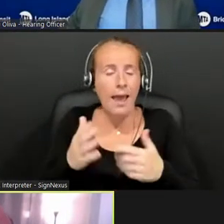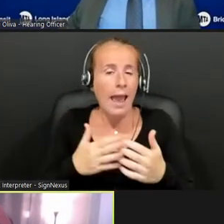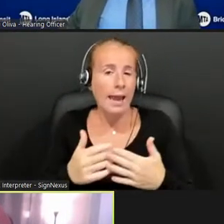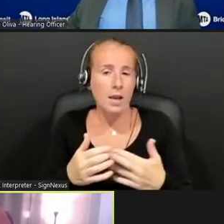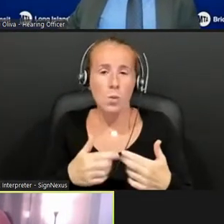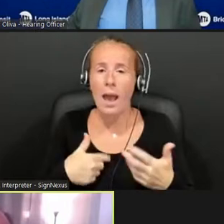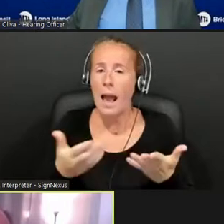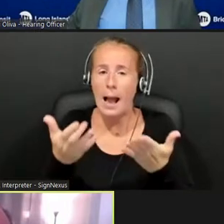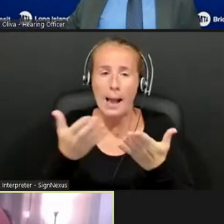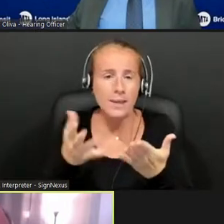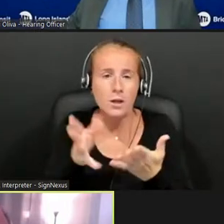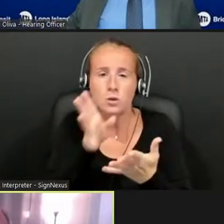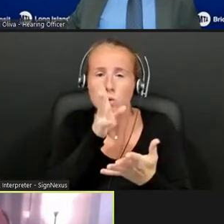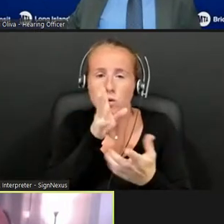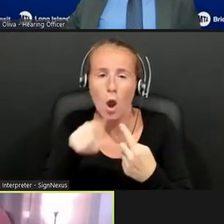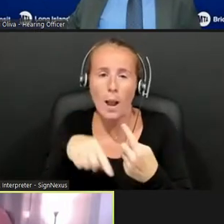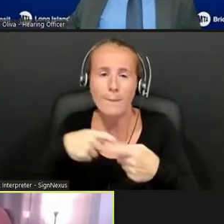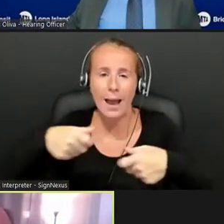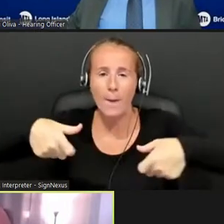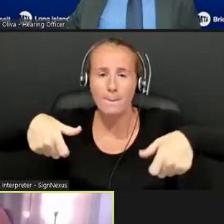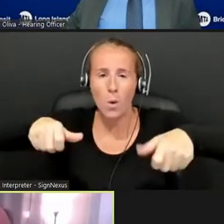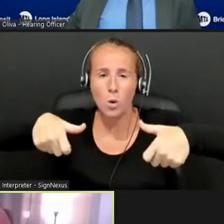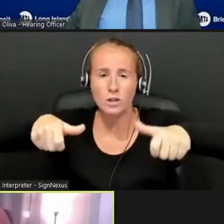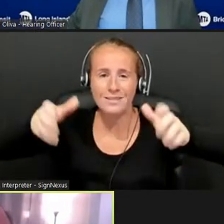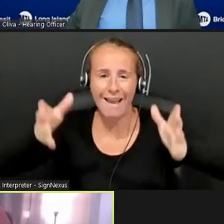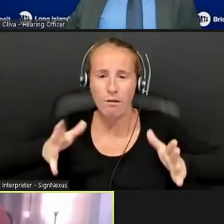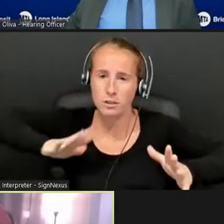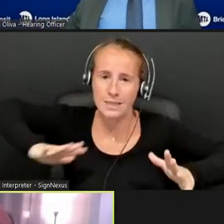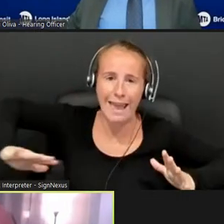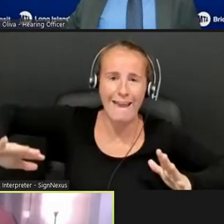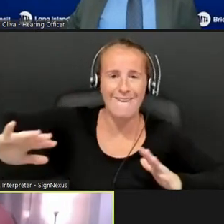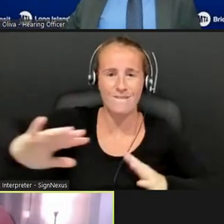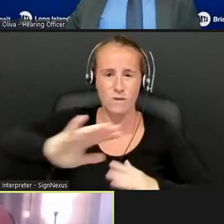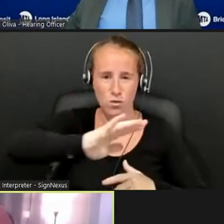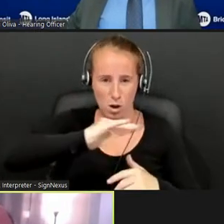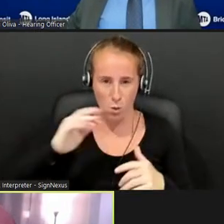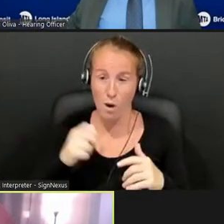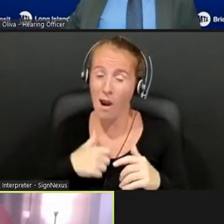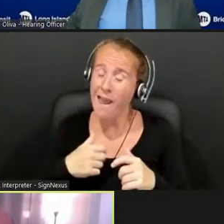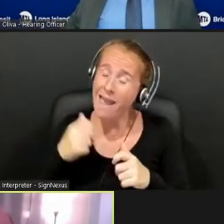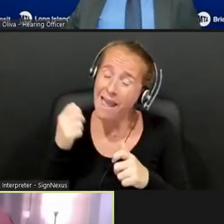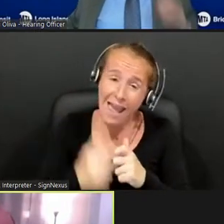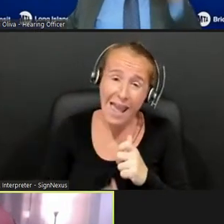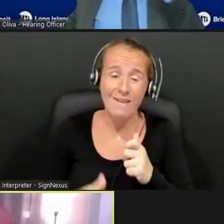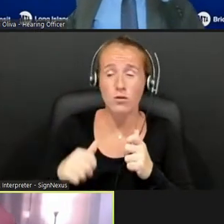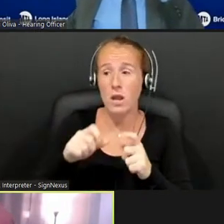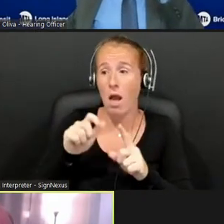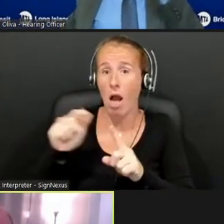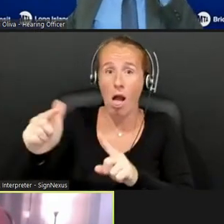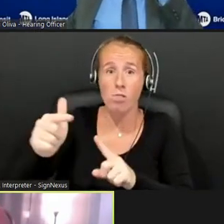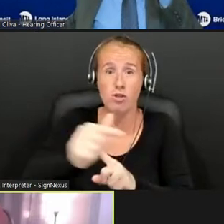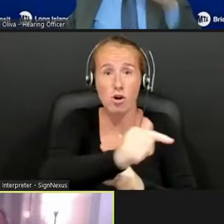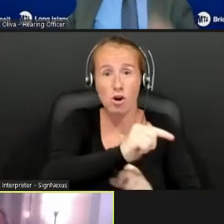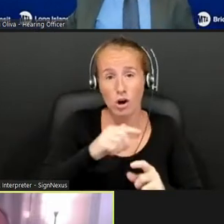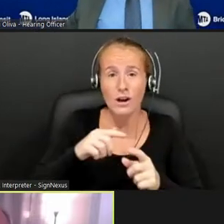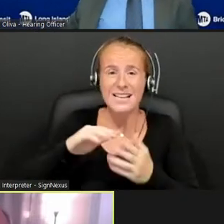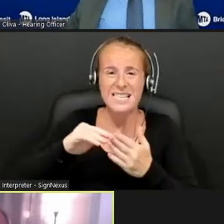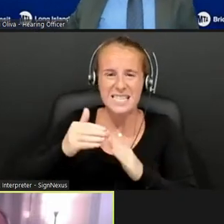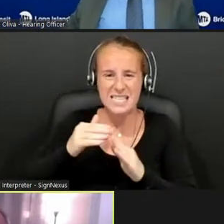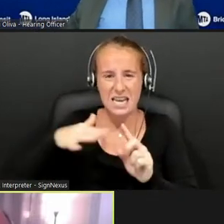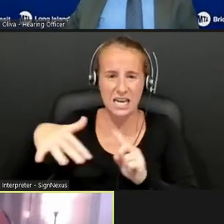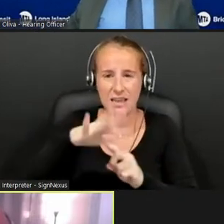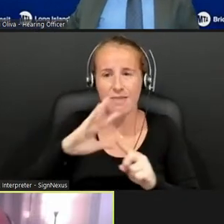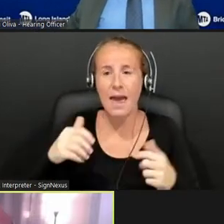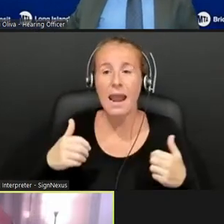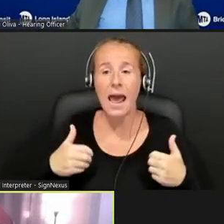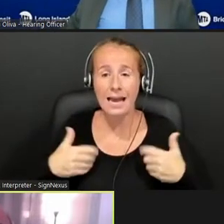on behalf of motorcyclists everywhere nearly every other city in the world that implies that employs